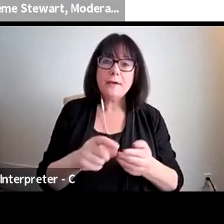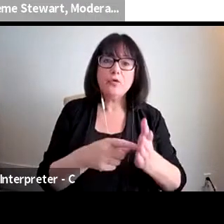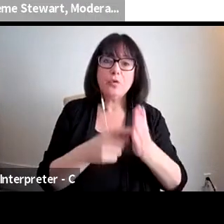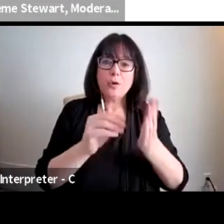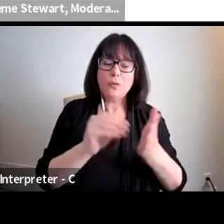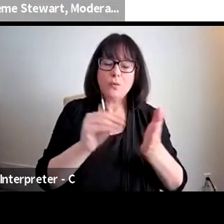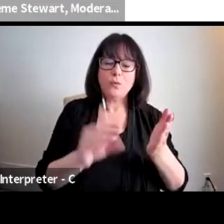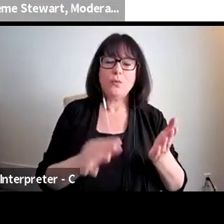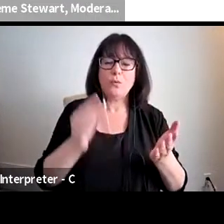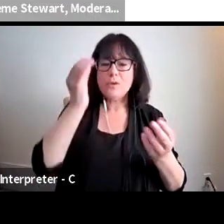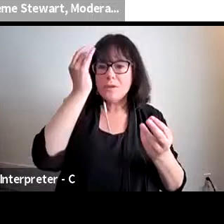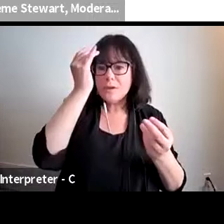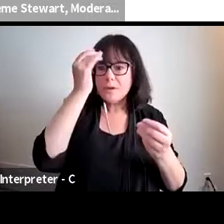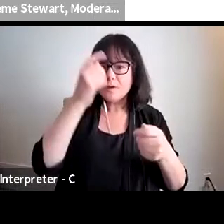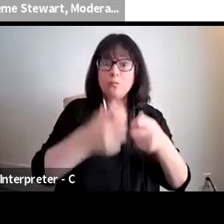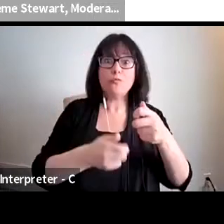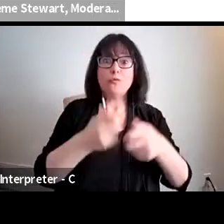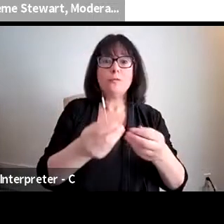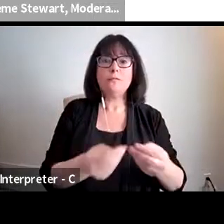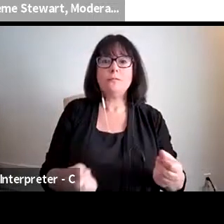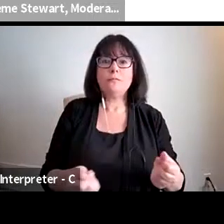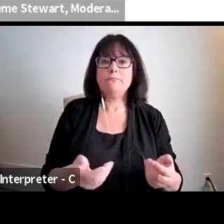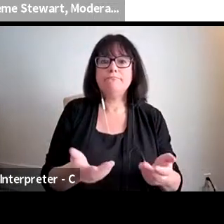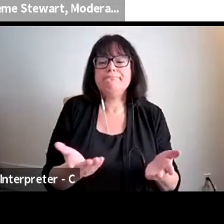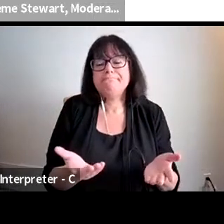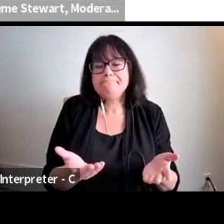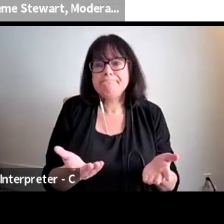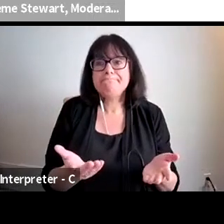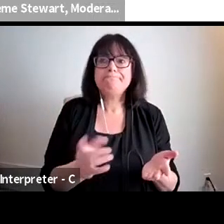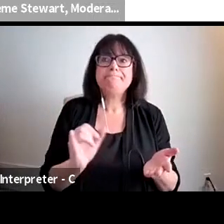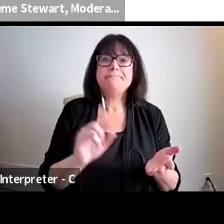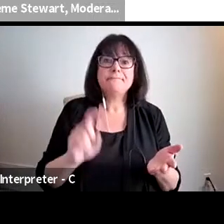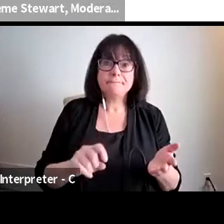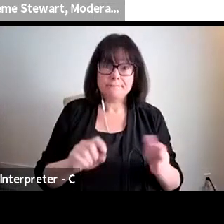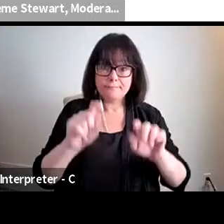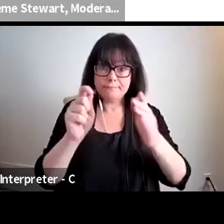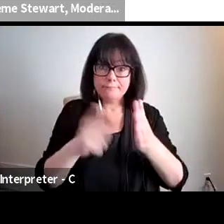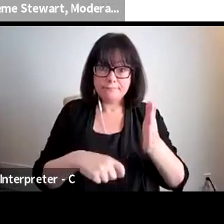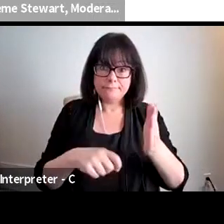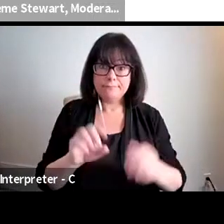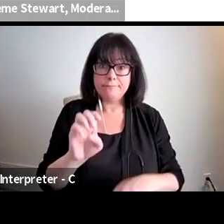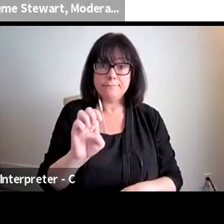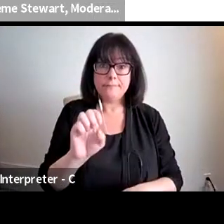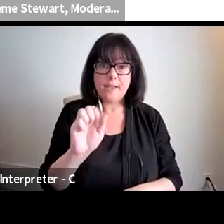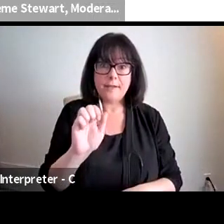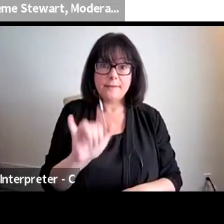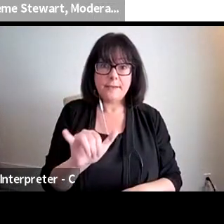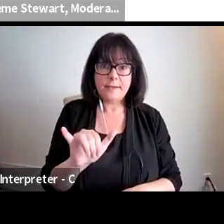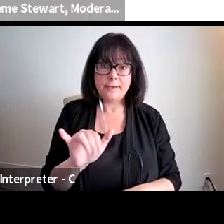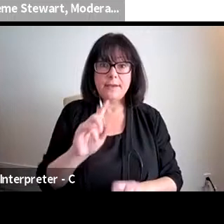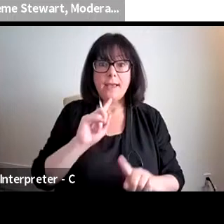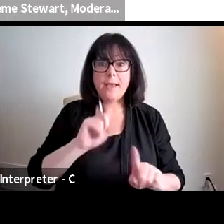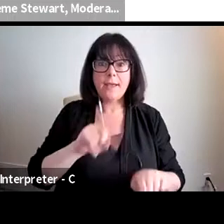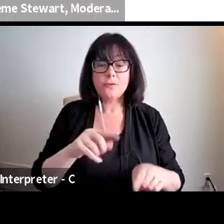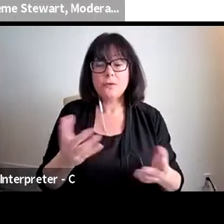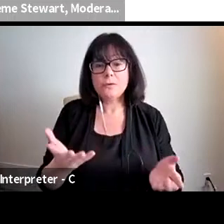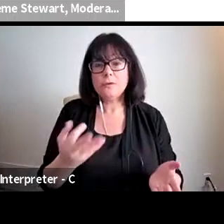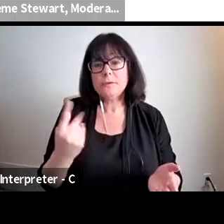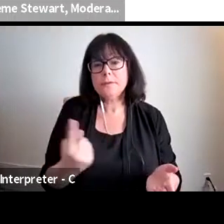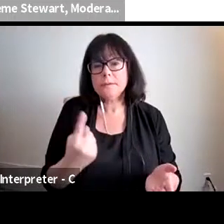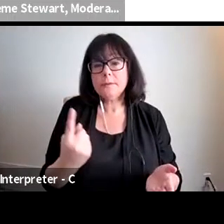on an exam. So, at the end of the day, this is for our academic colleagues, for each and every one of